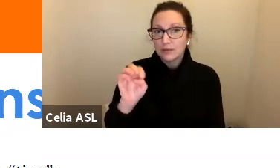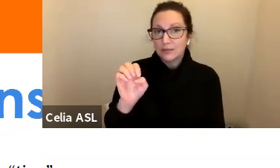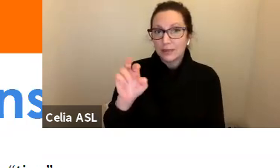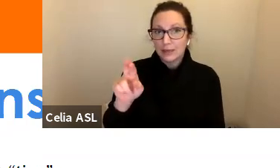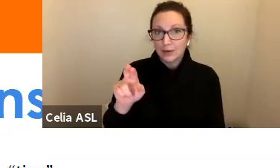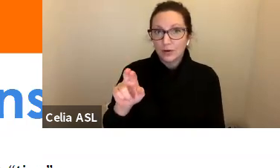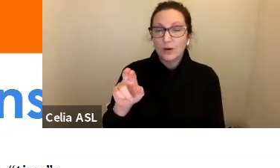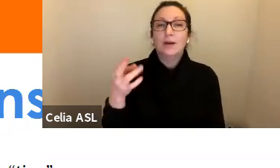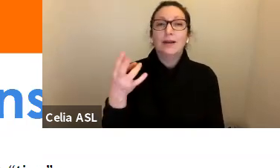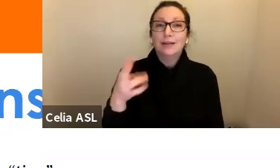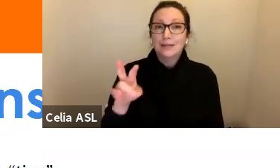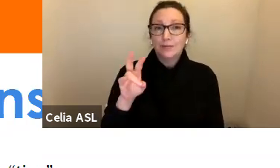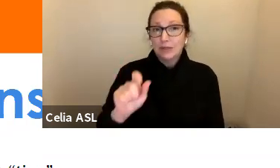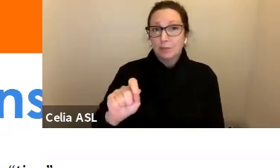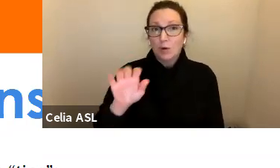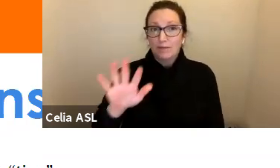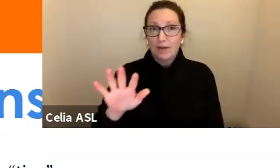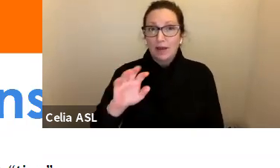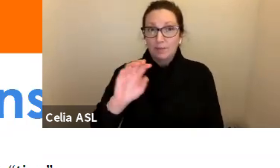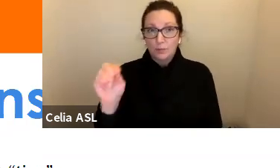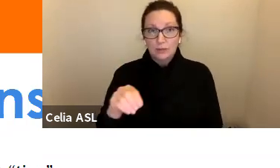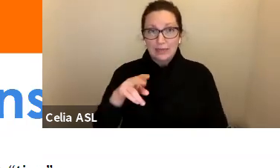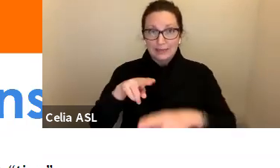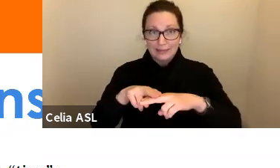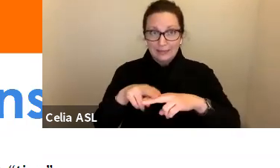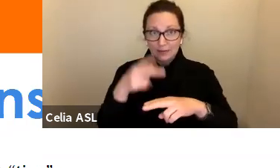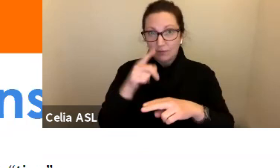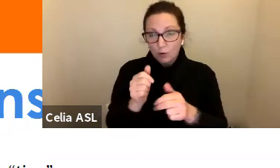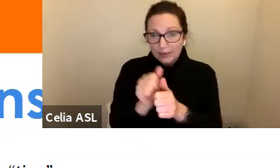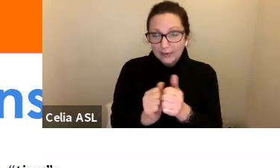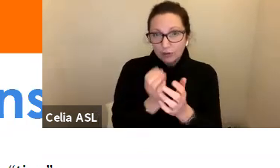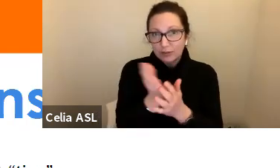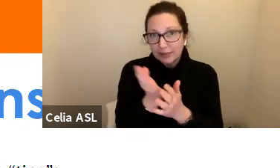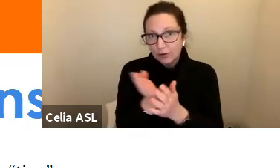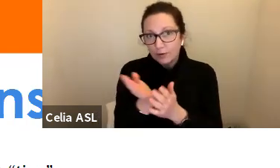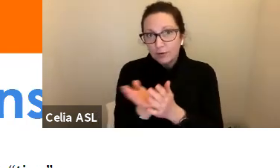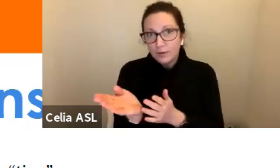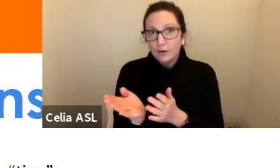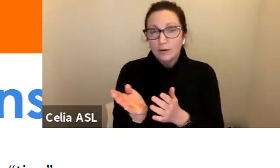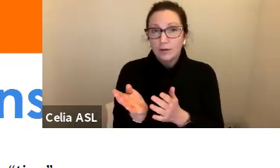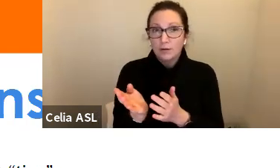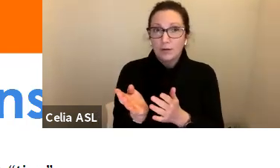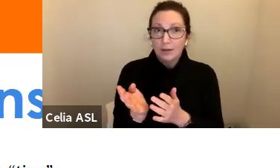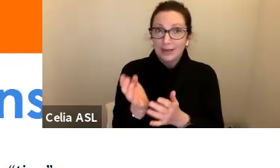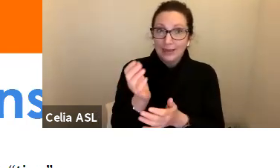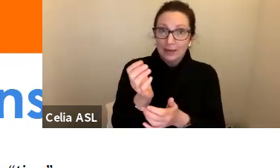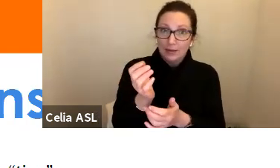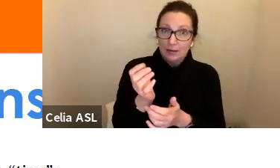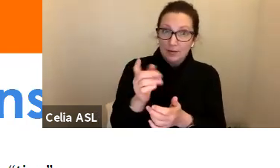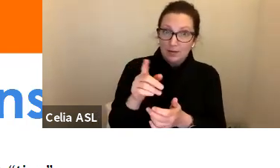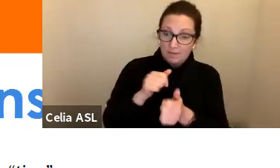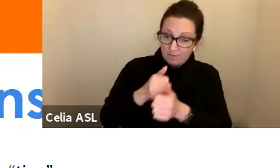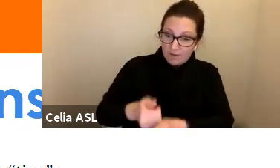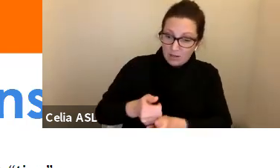17.5% of seats are allocated for each tier. Do these seats go to the applicants with the highest scores, or how are the